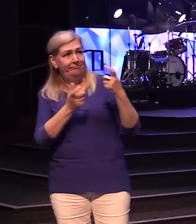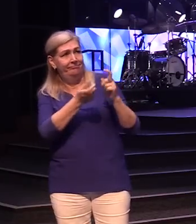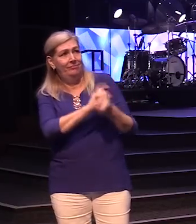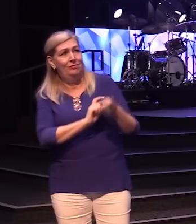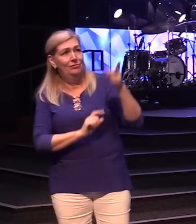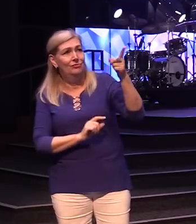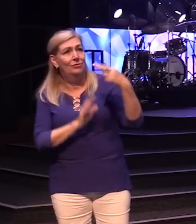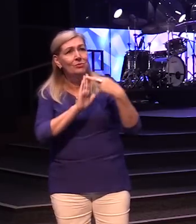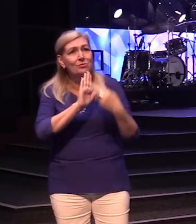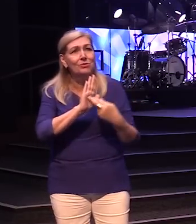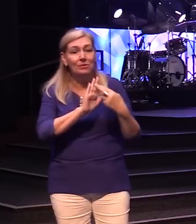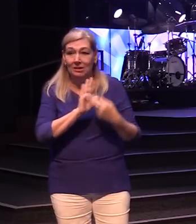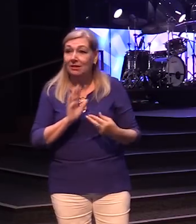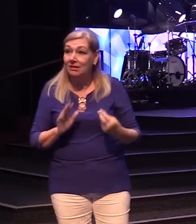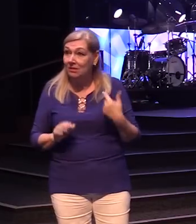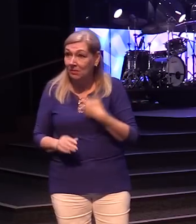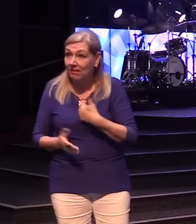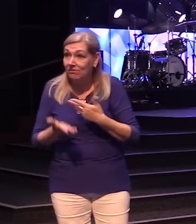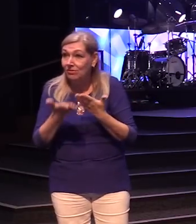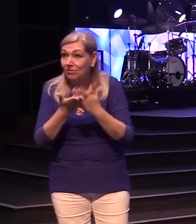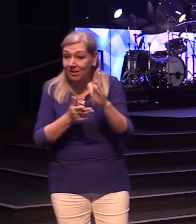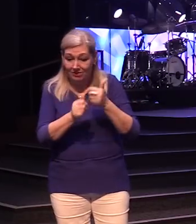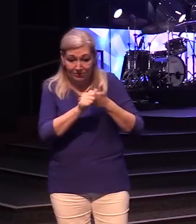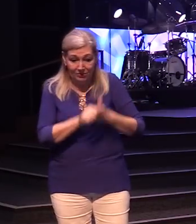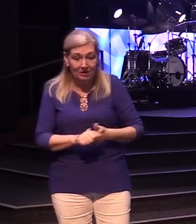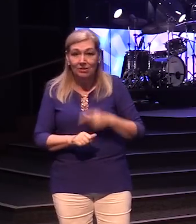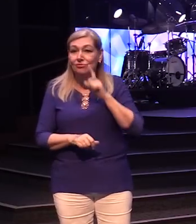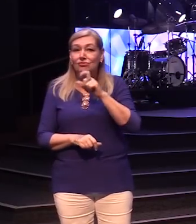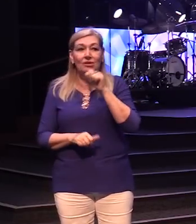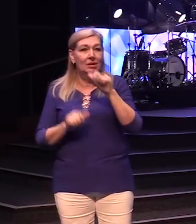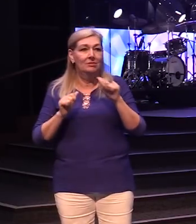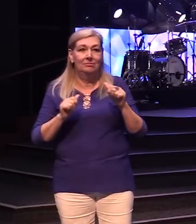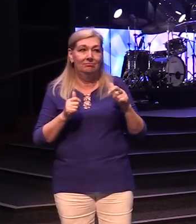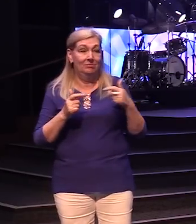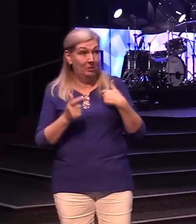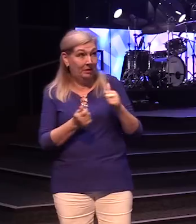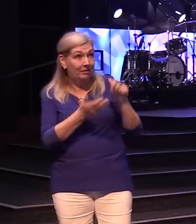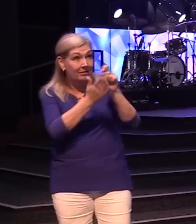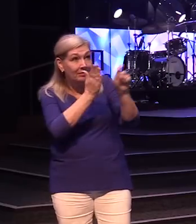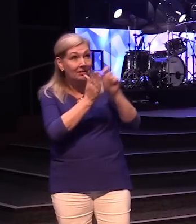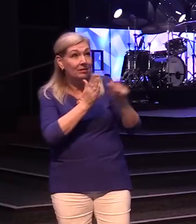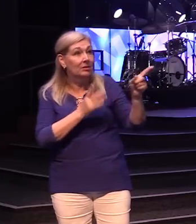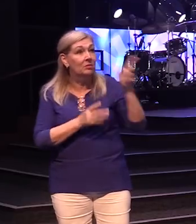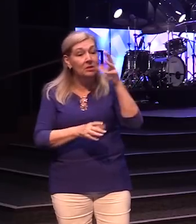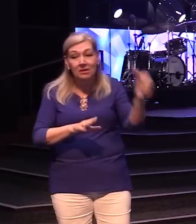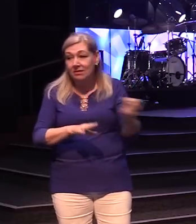we could do that and had the right to do that without being arrested or imprisoned by a king somewhere.